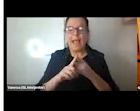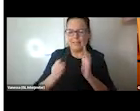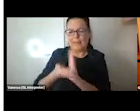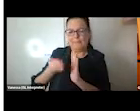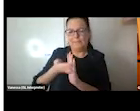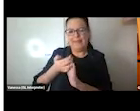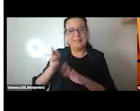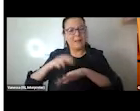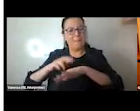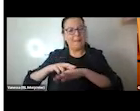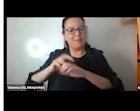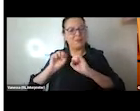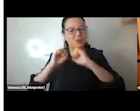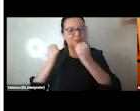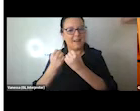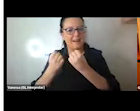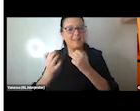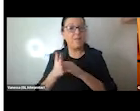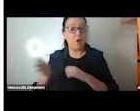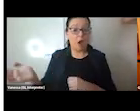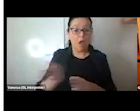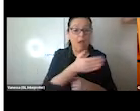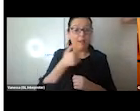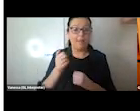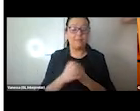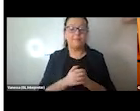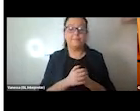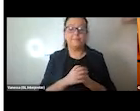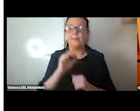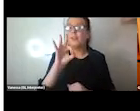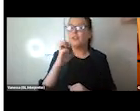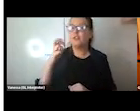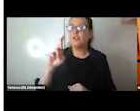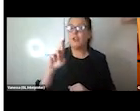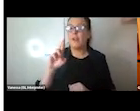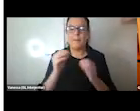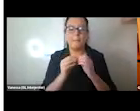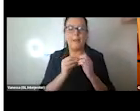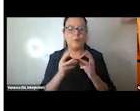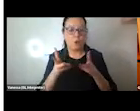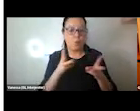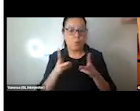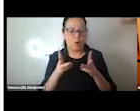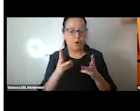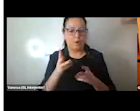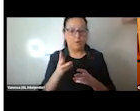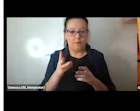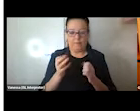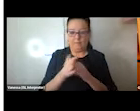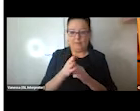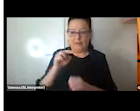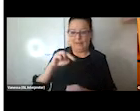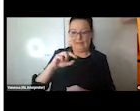of. And Ger mentioned the work of the NSAI Consultative Committee,